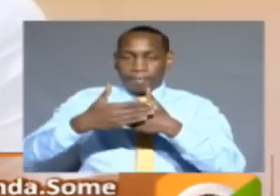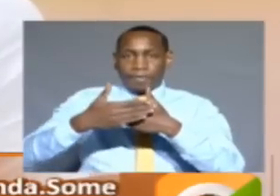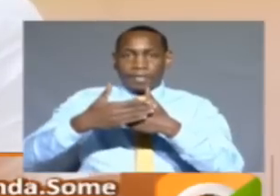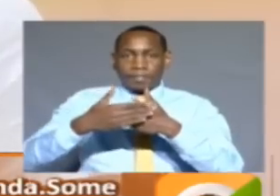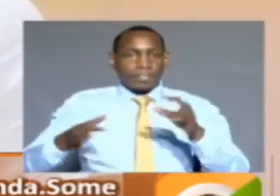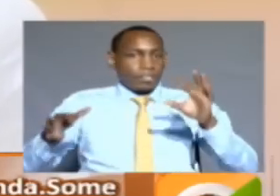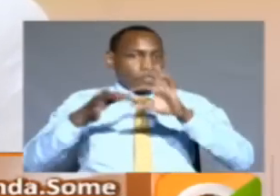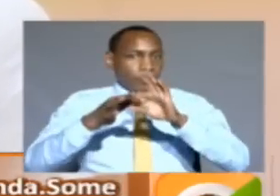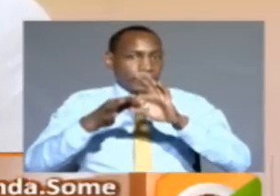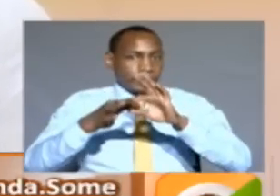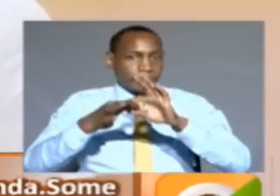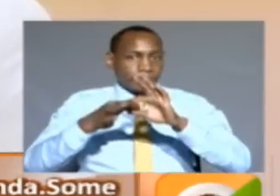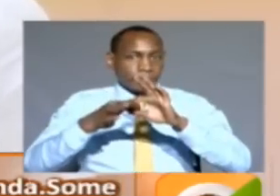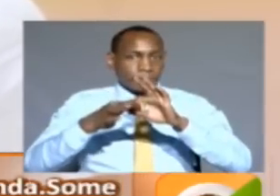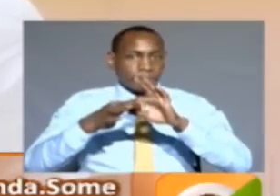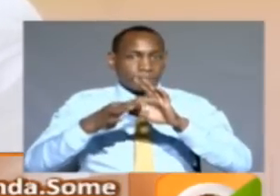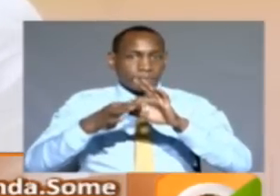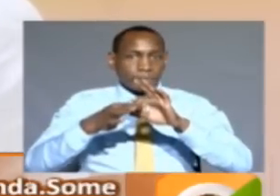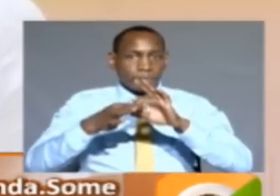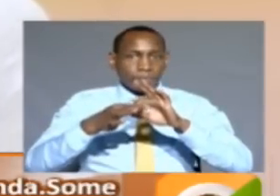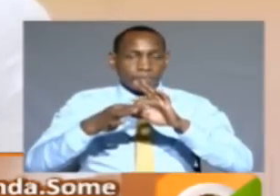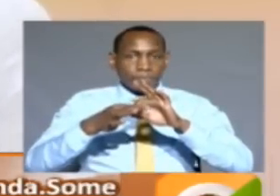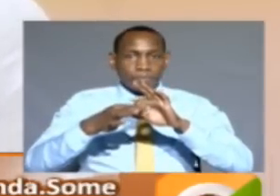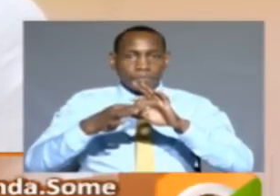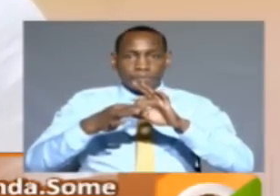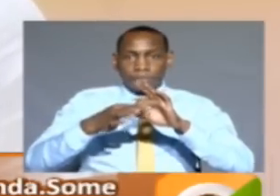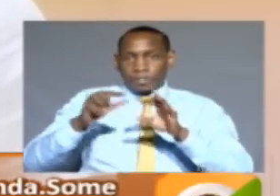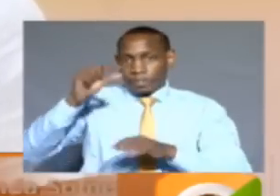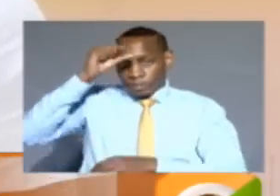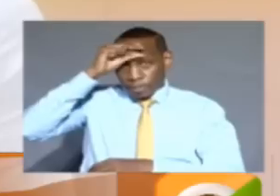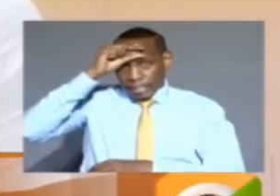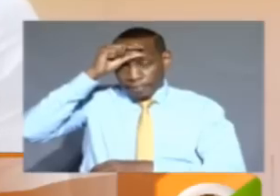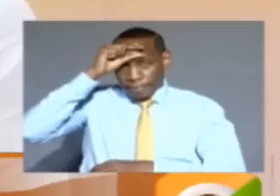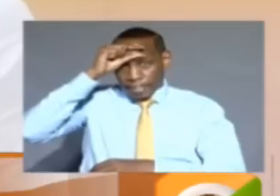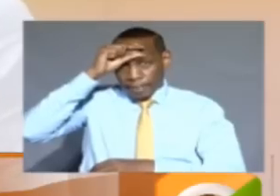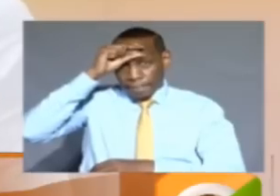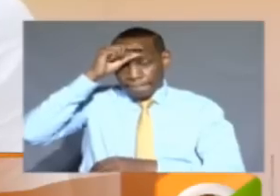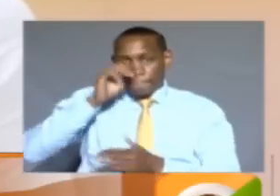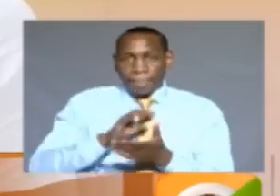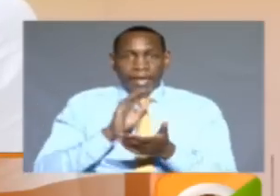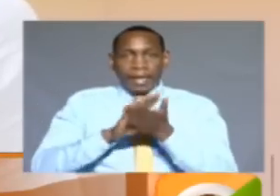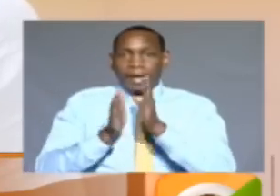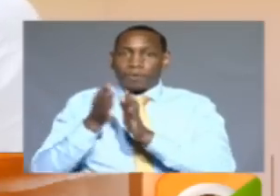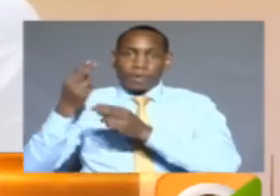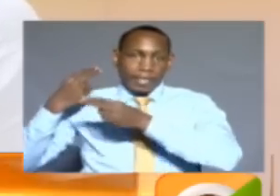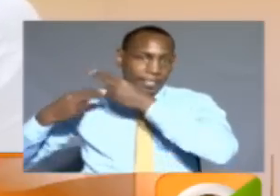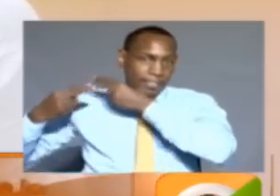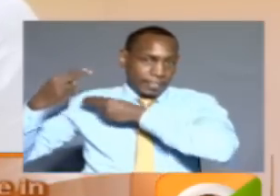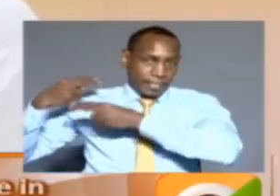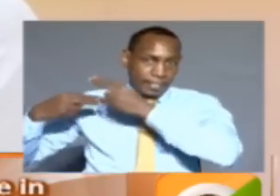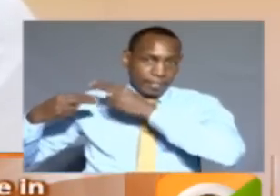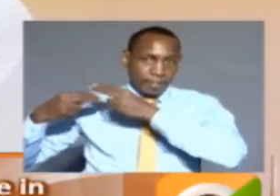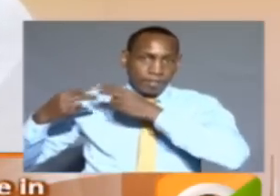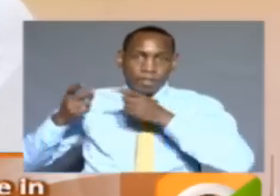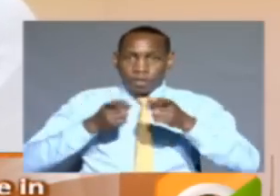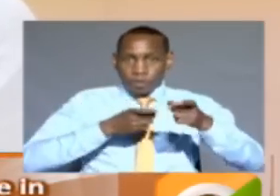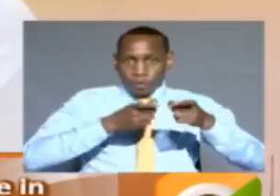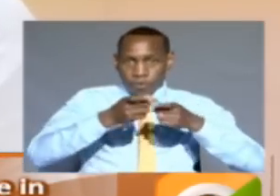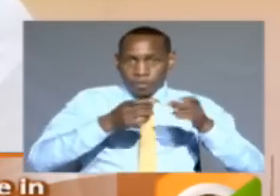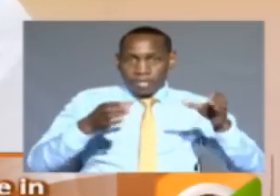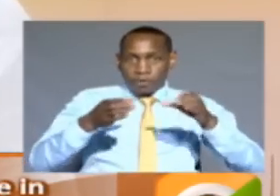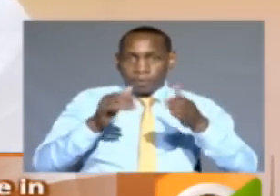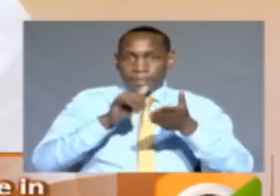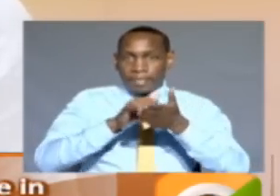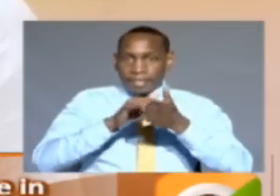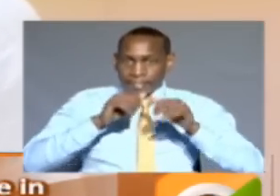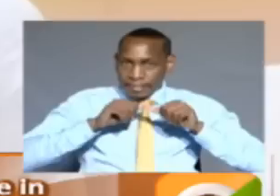Grand Coalition. The Grand Coalition. So we don't have a history of a ruling party that